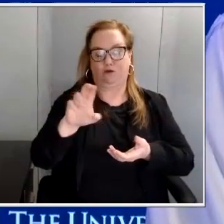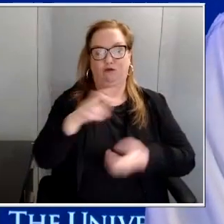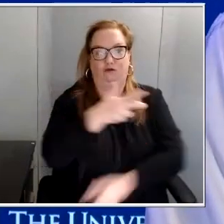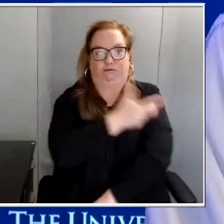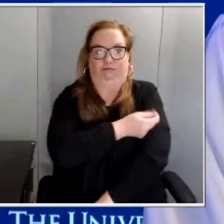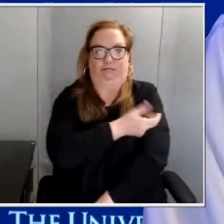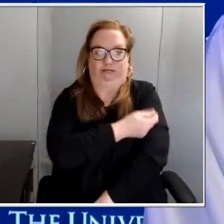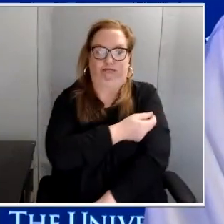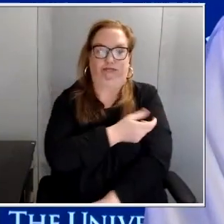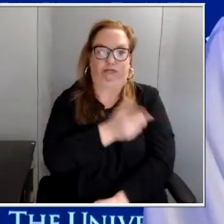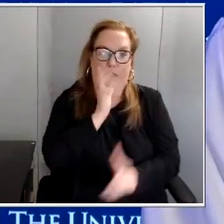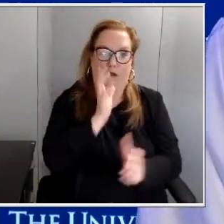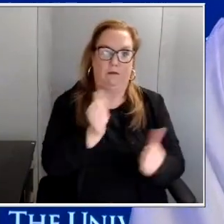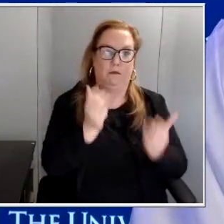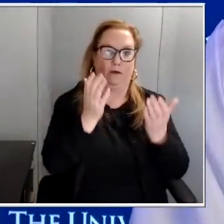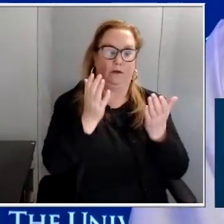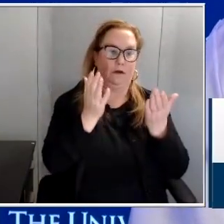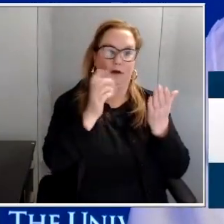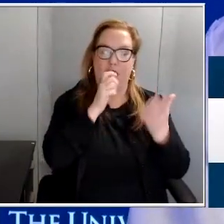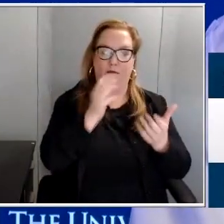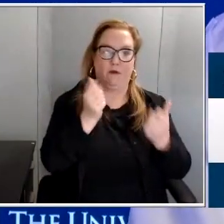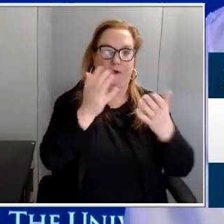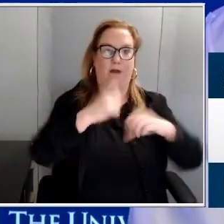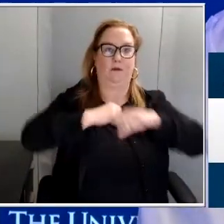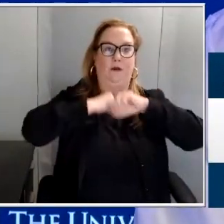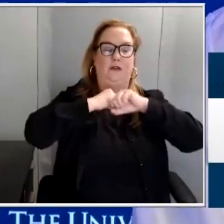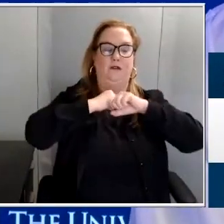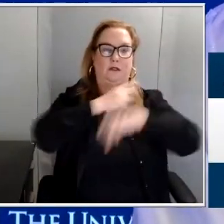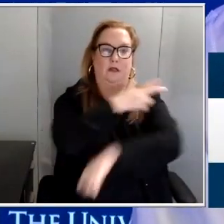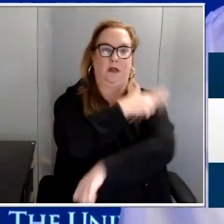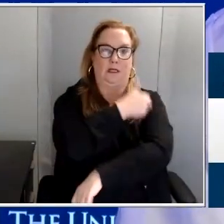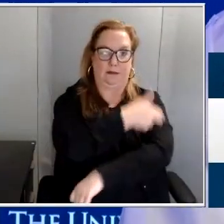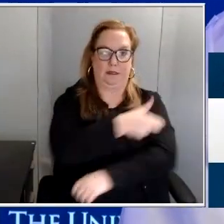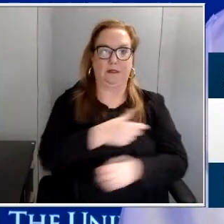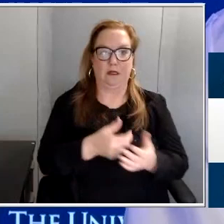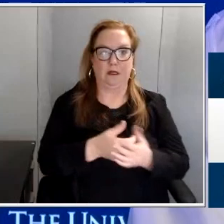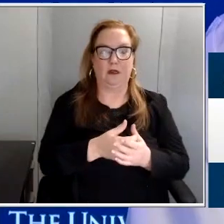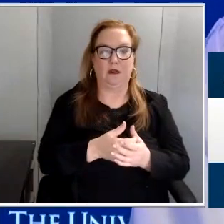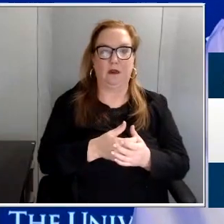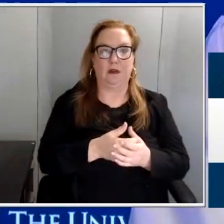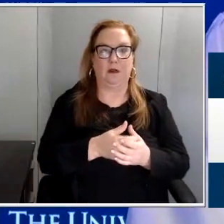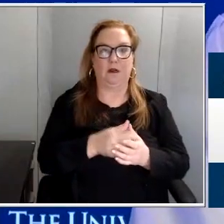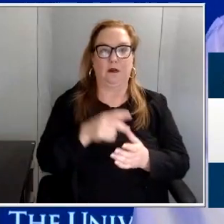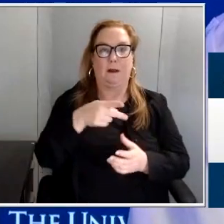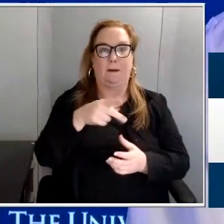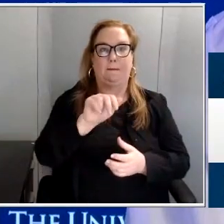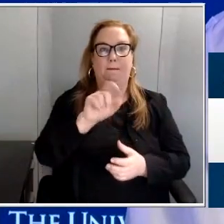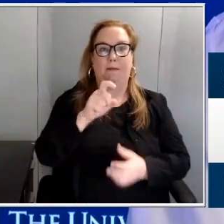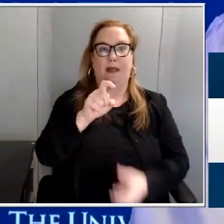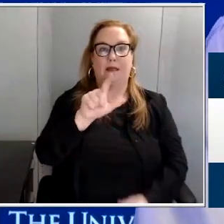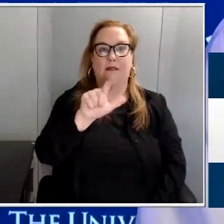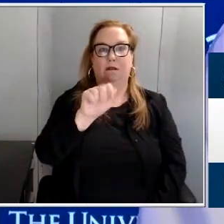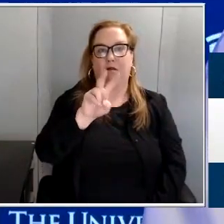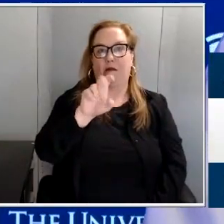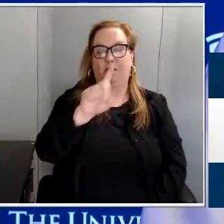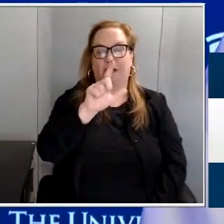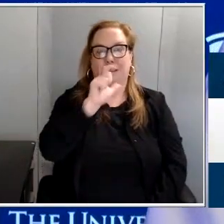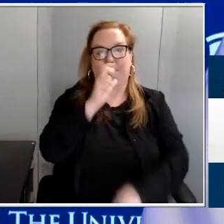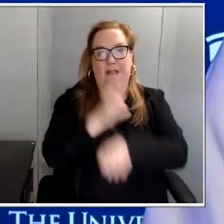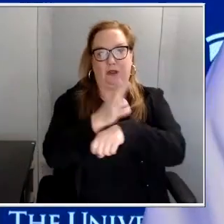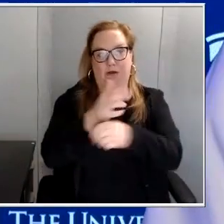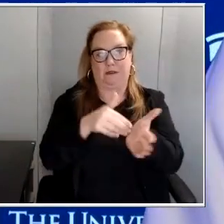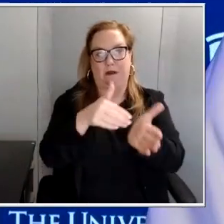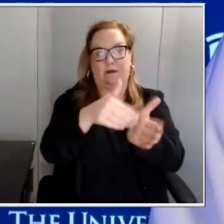will not provide as much protection against hospitalization. We also know Paxlovid really probably isn't being utilized as much as possible, especially for